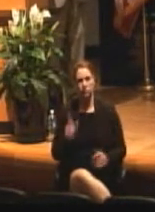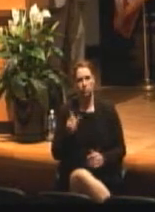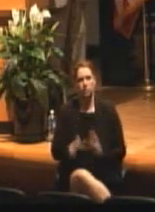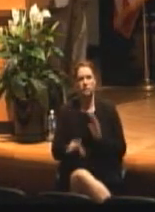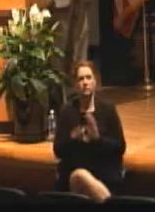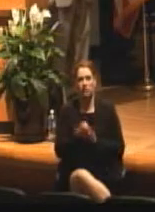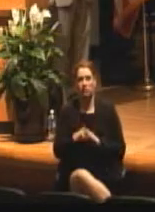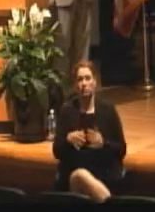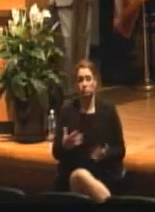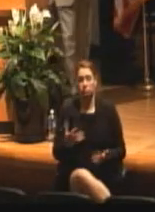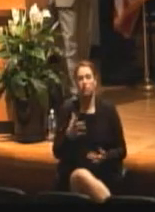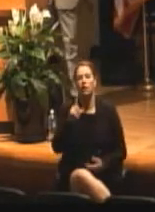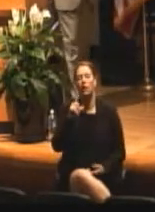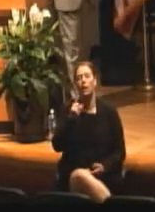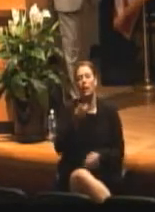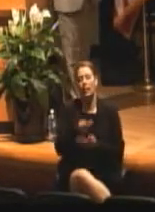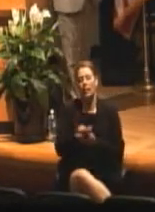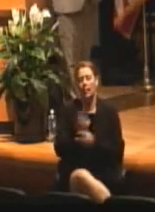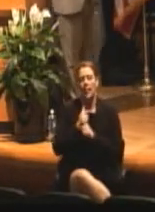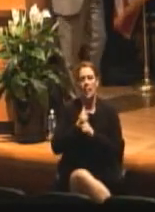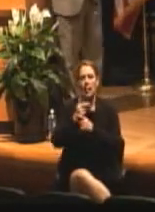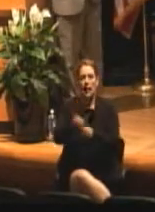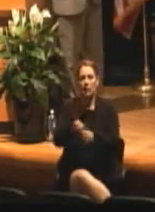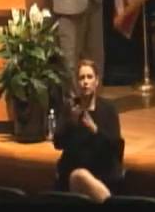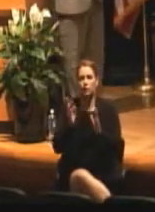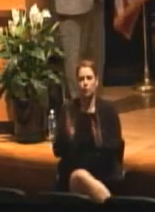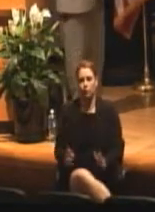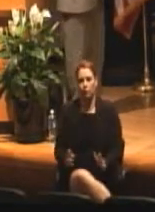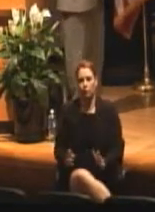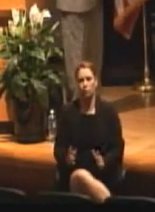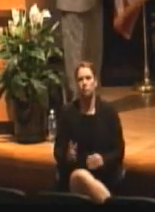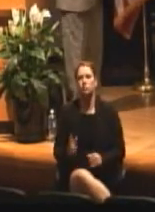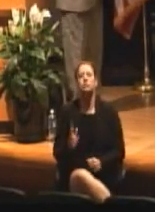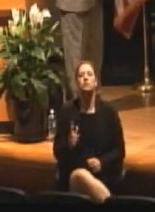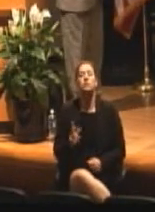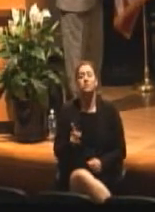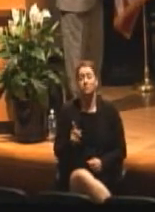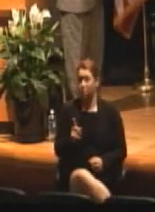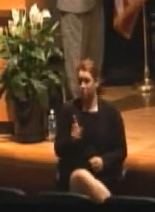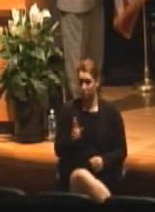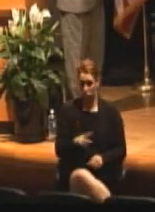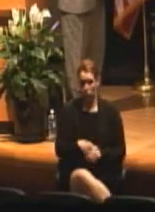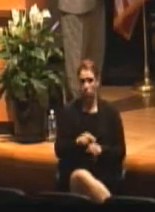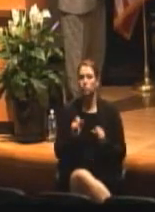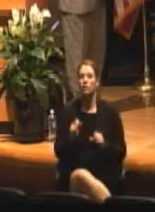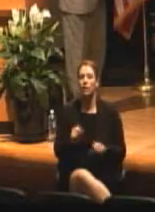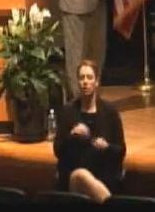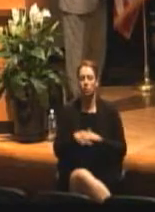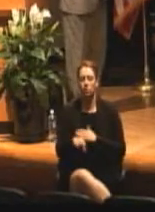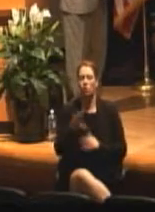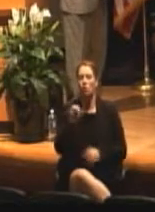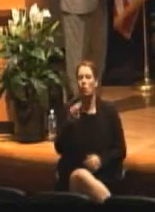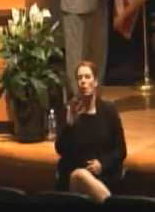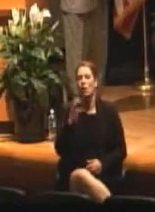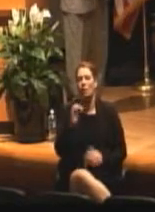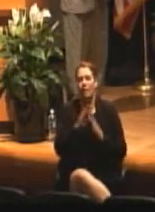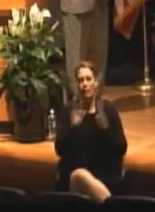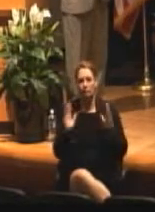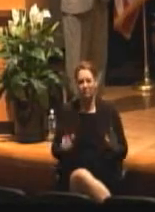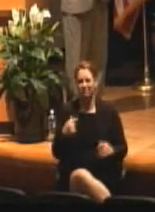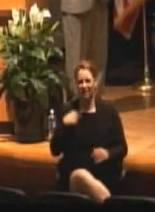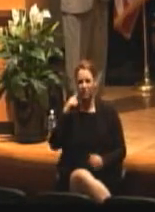is eligible to do that. They have to go through their own coursework. You can go to Ohio Housing, I think it's